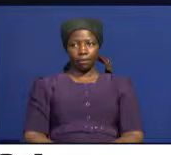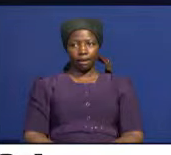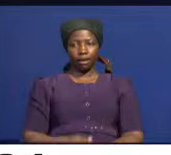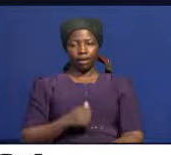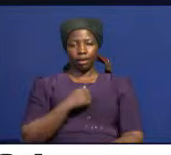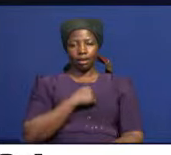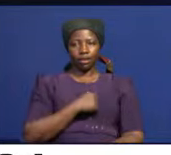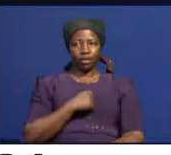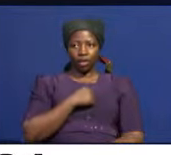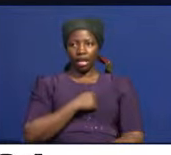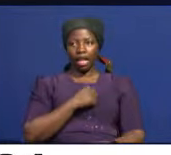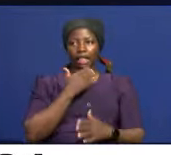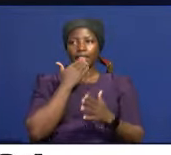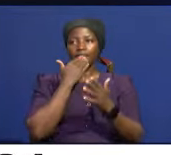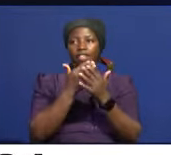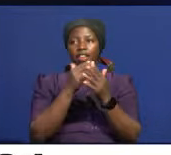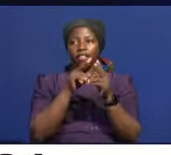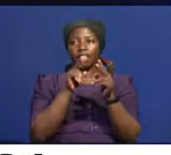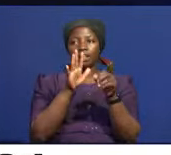Thank you very much.